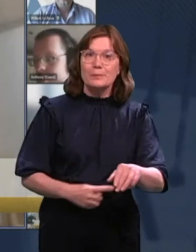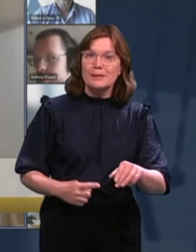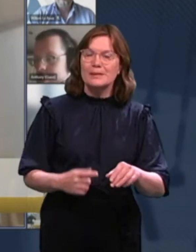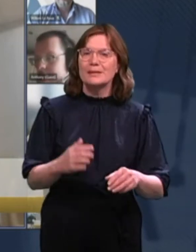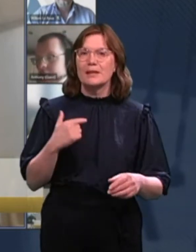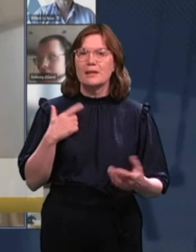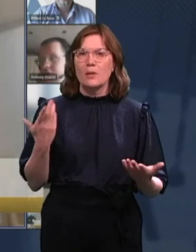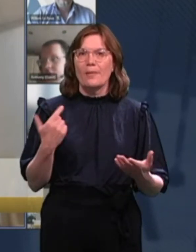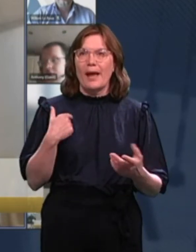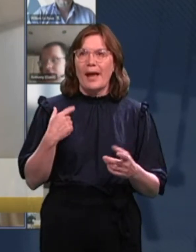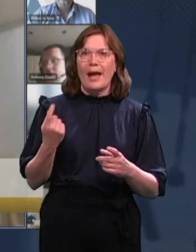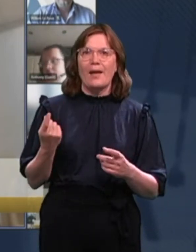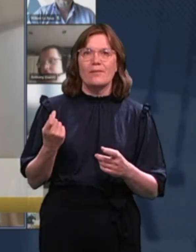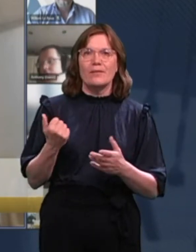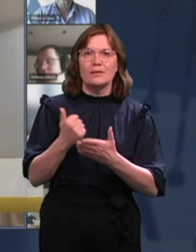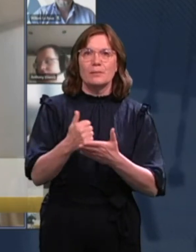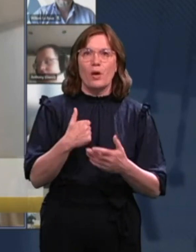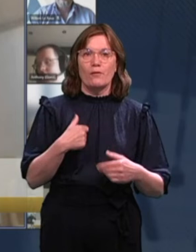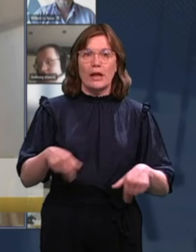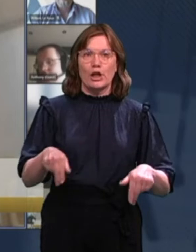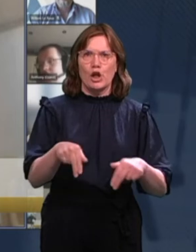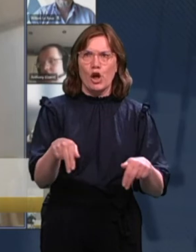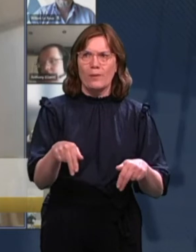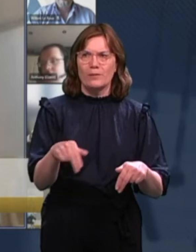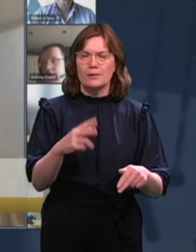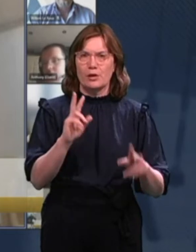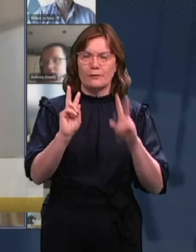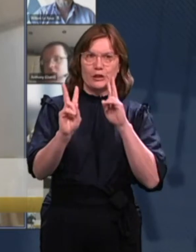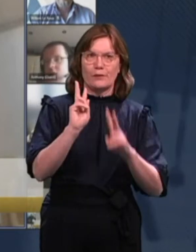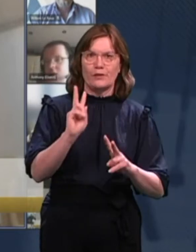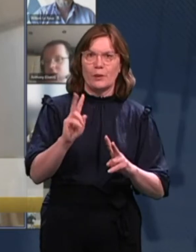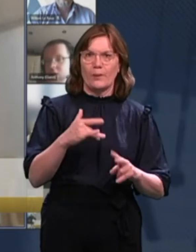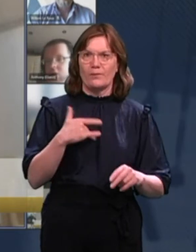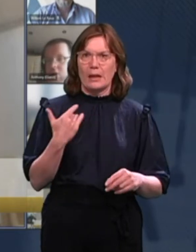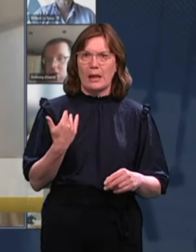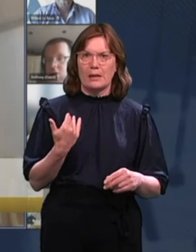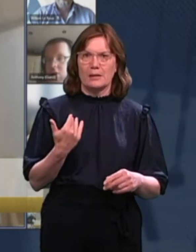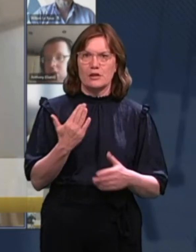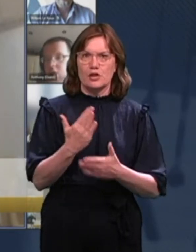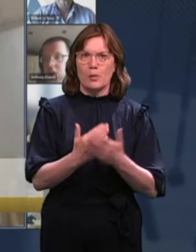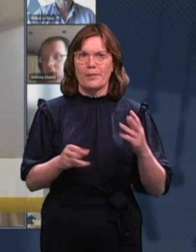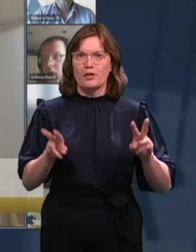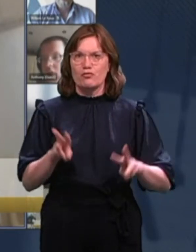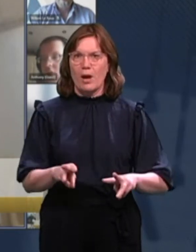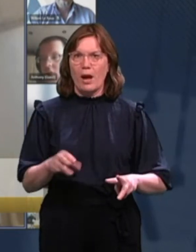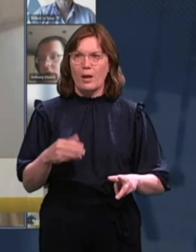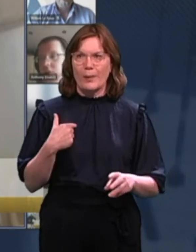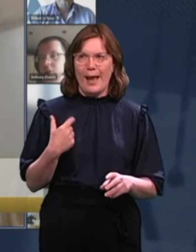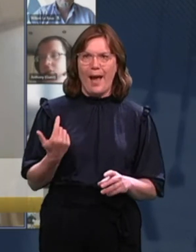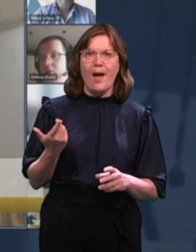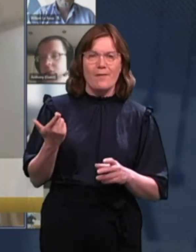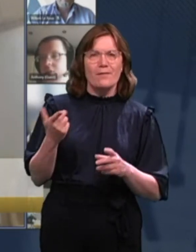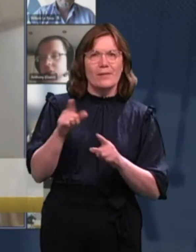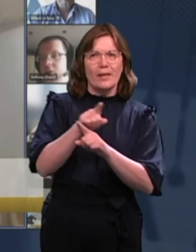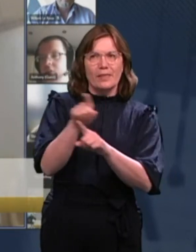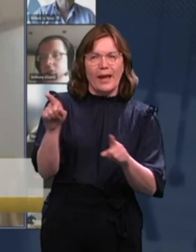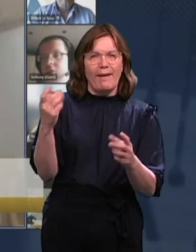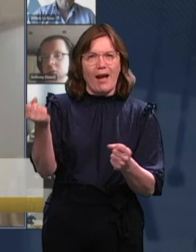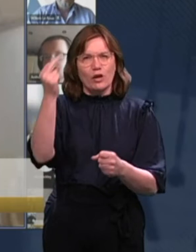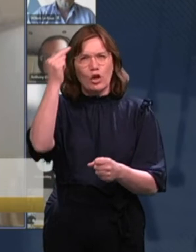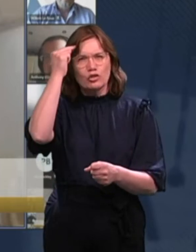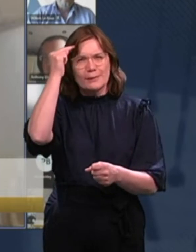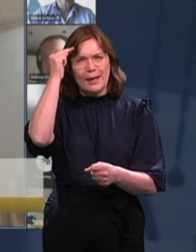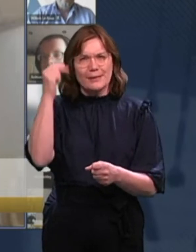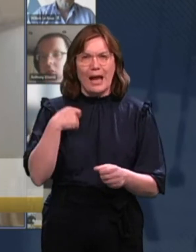have like a link support. If we ever get nervous or we feel like there's something wrong, we can have something to lean on. Because like I went